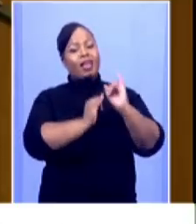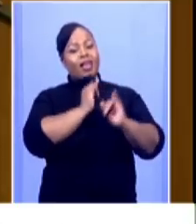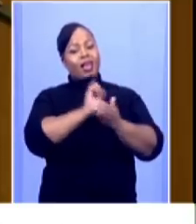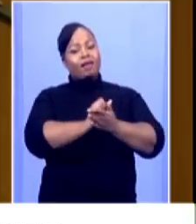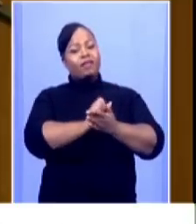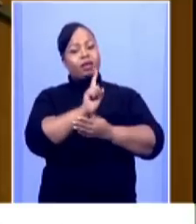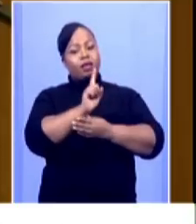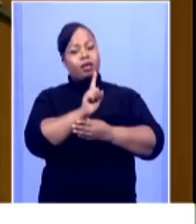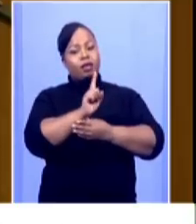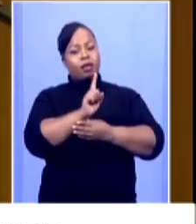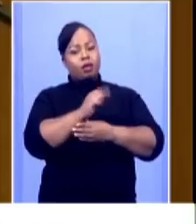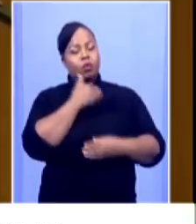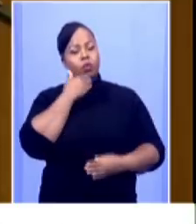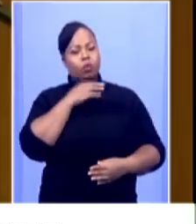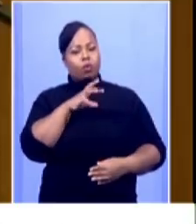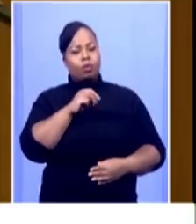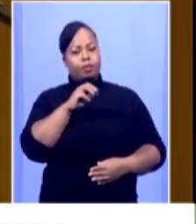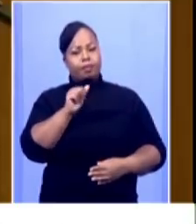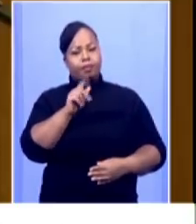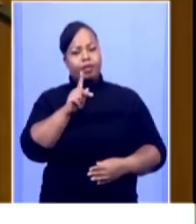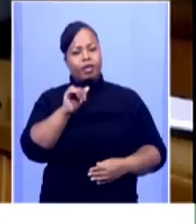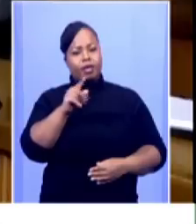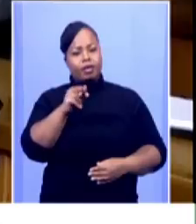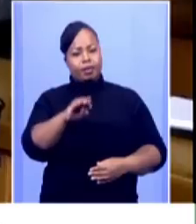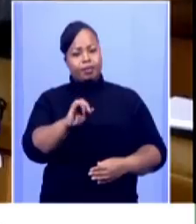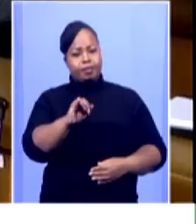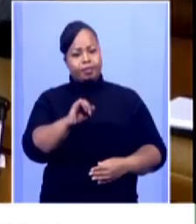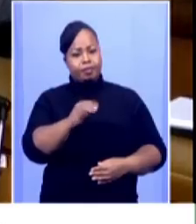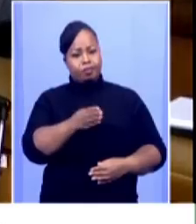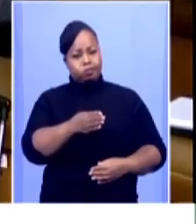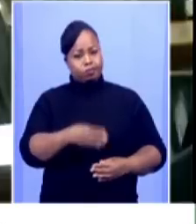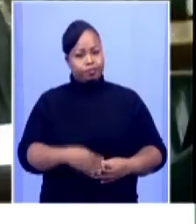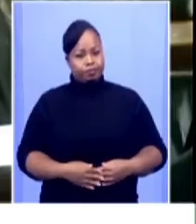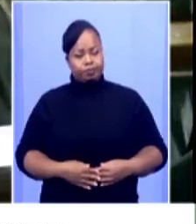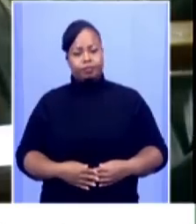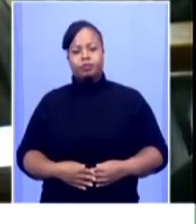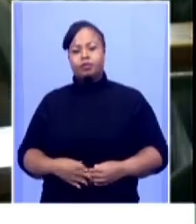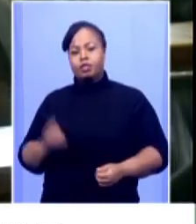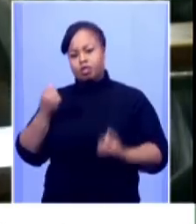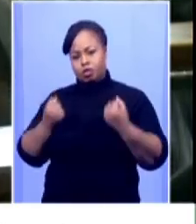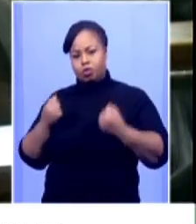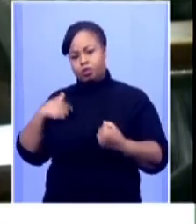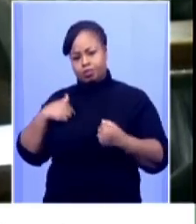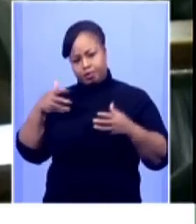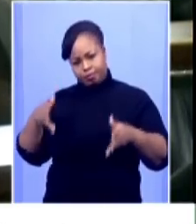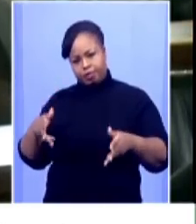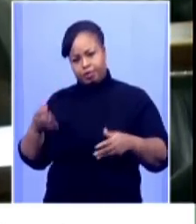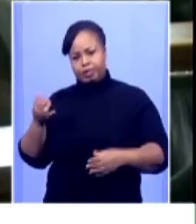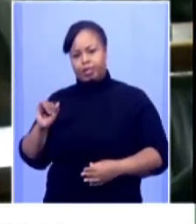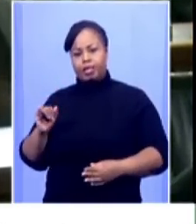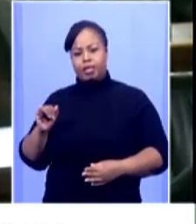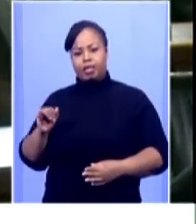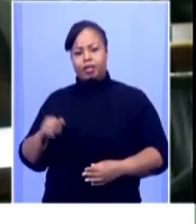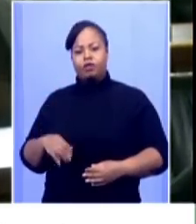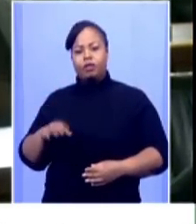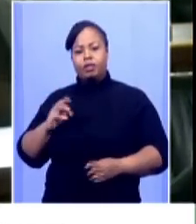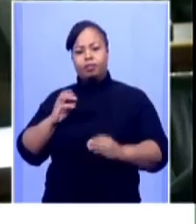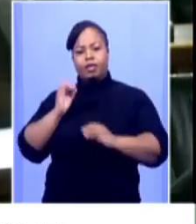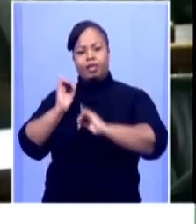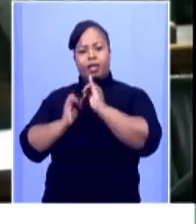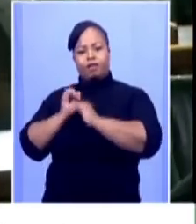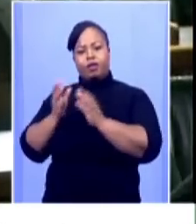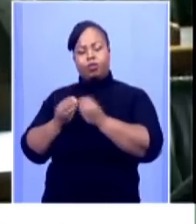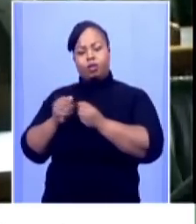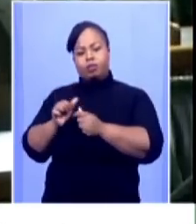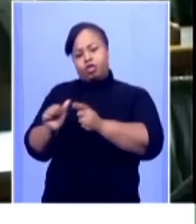I have an advocate Makane here on record. As the court pleases, my lady, I'm still appearing for accused number 11 together with my